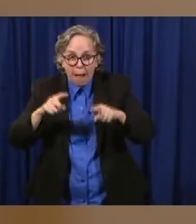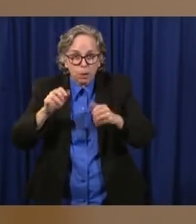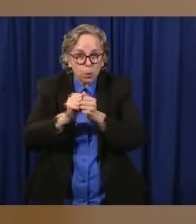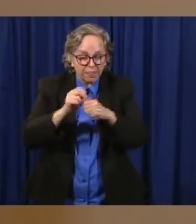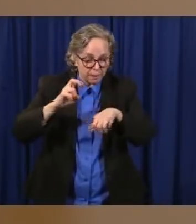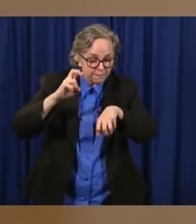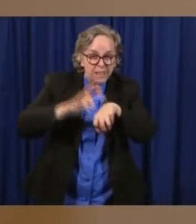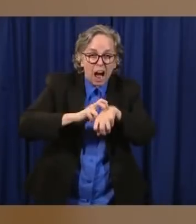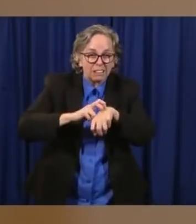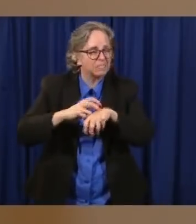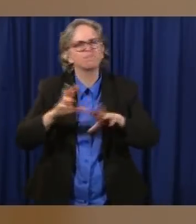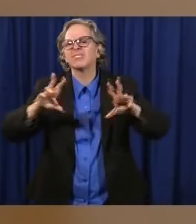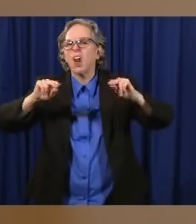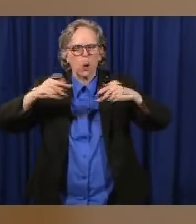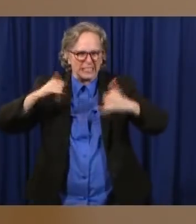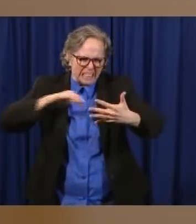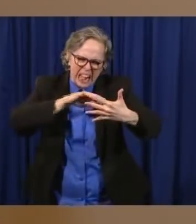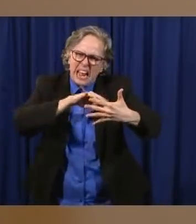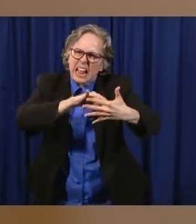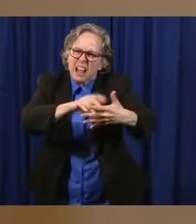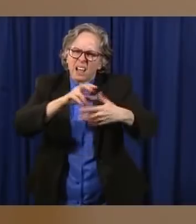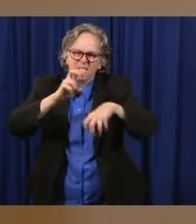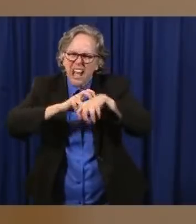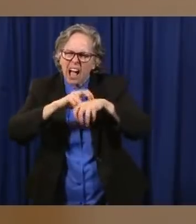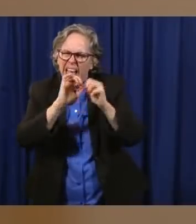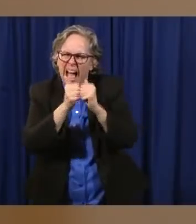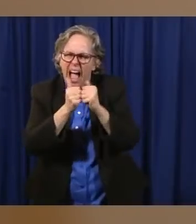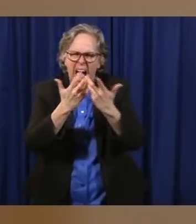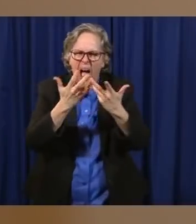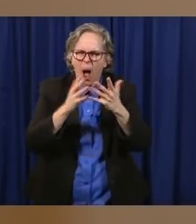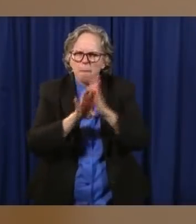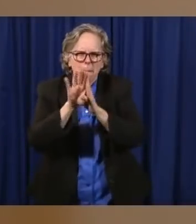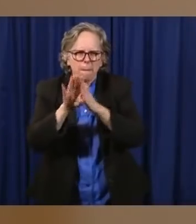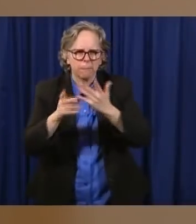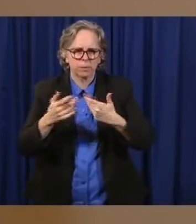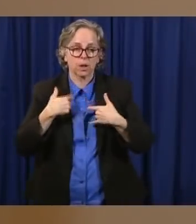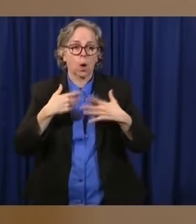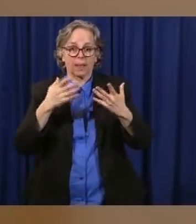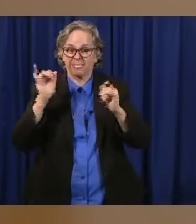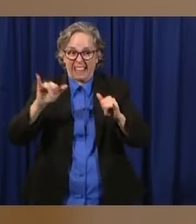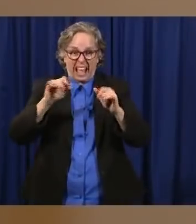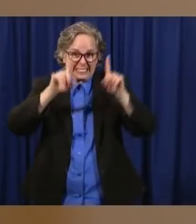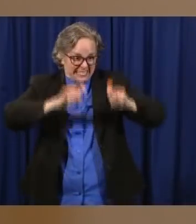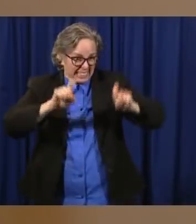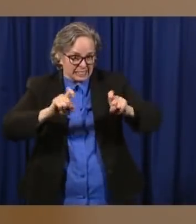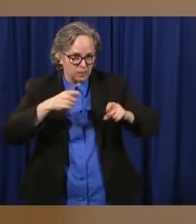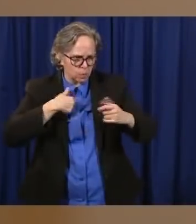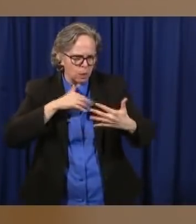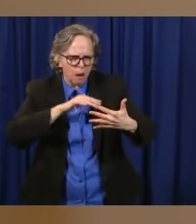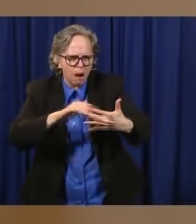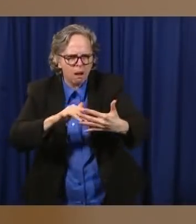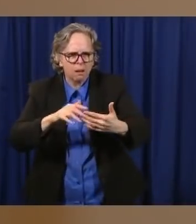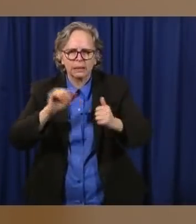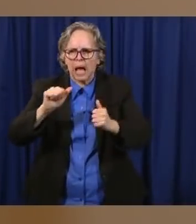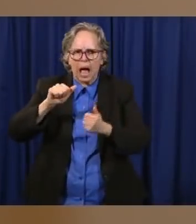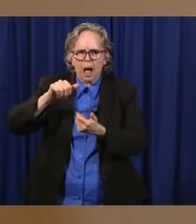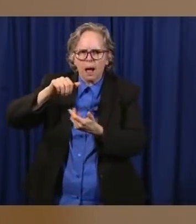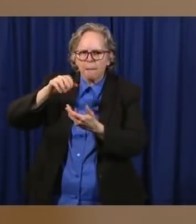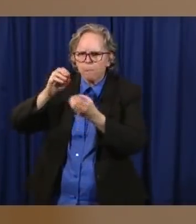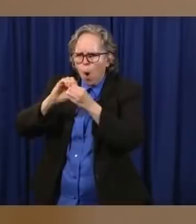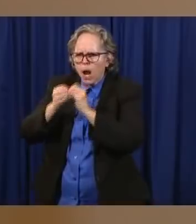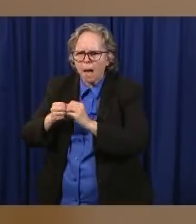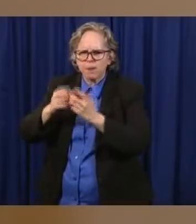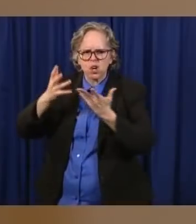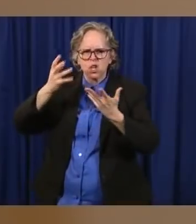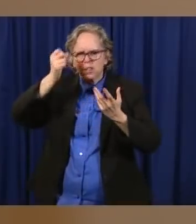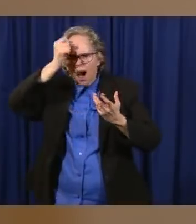that we've put in place. The second we have those tests in our hand and some work we're going to be doing over the next few weeks to get at those numbers better.